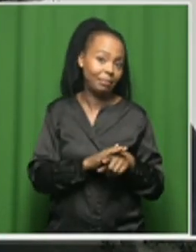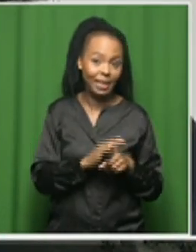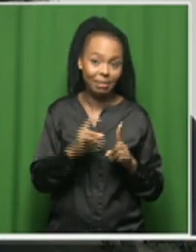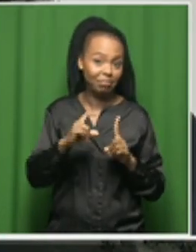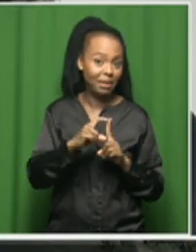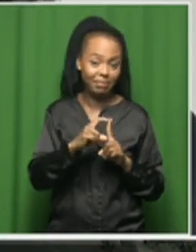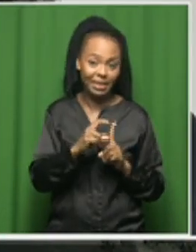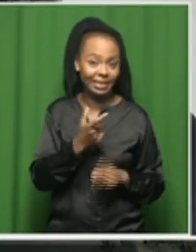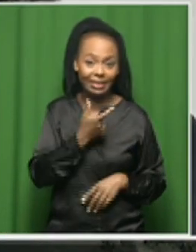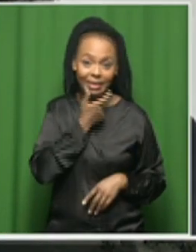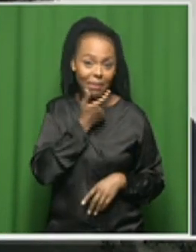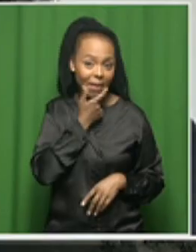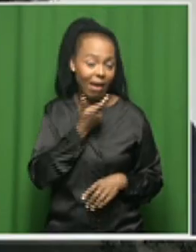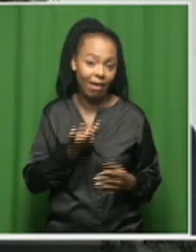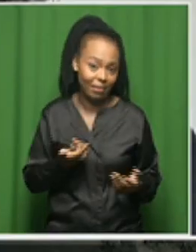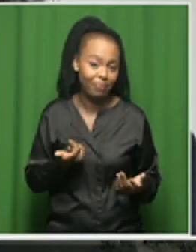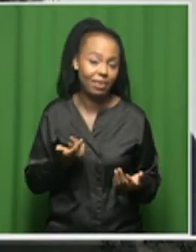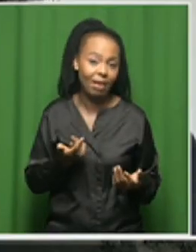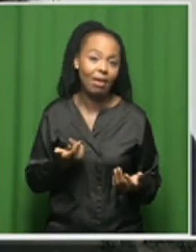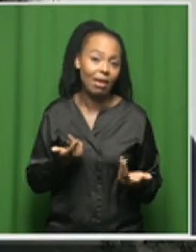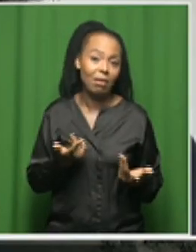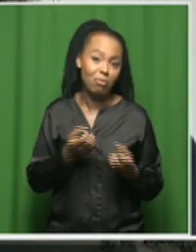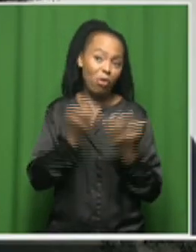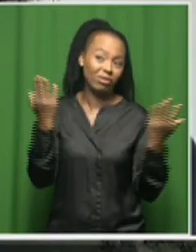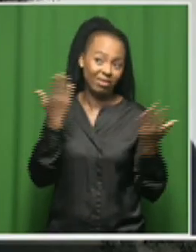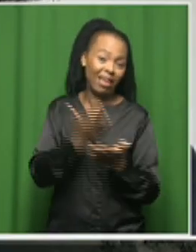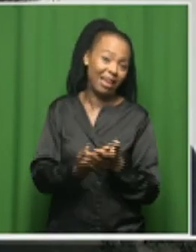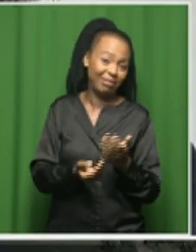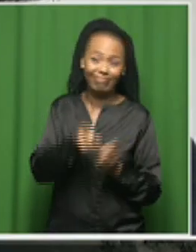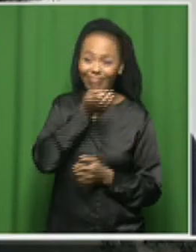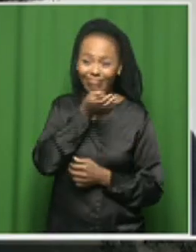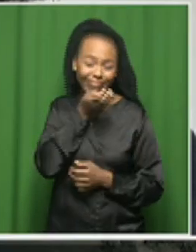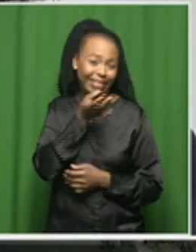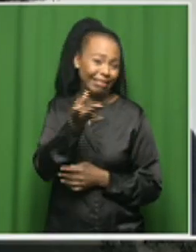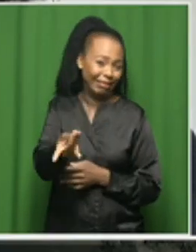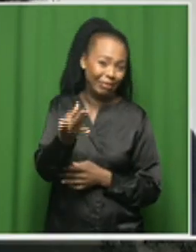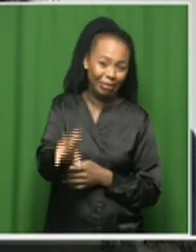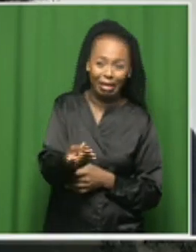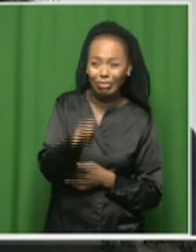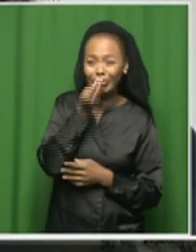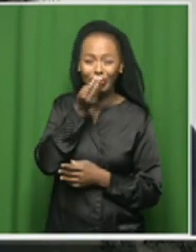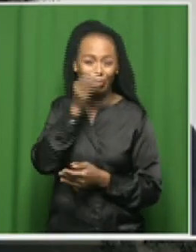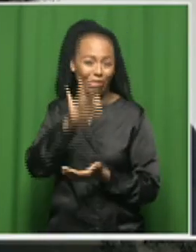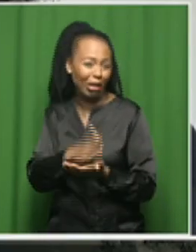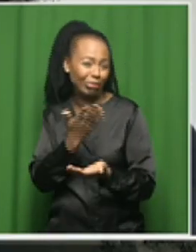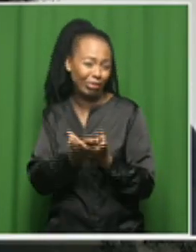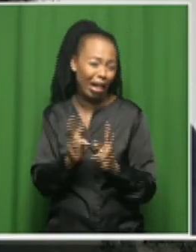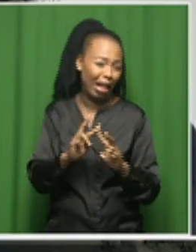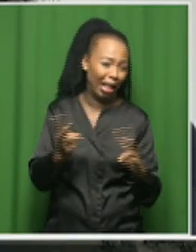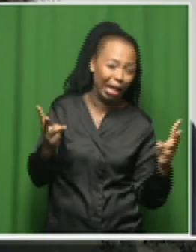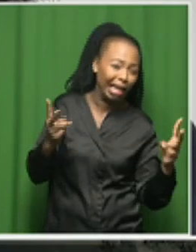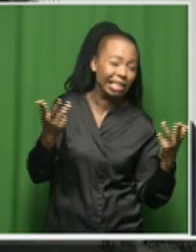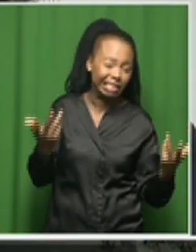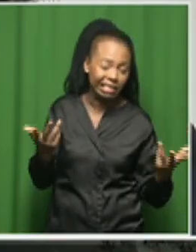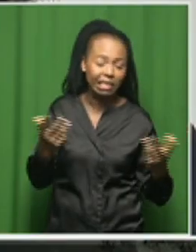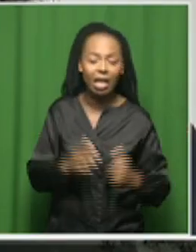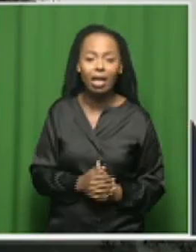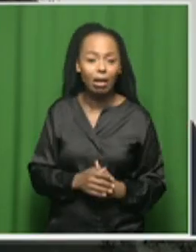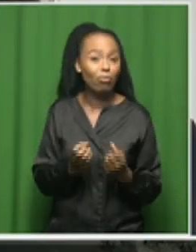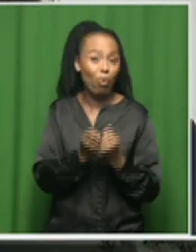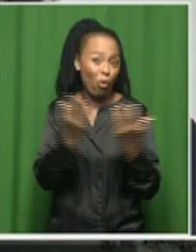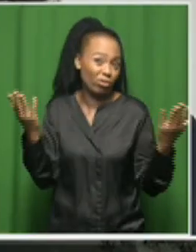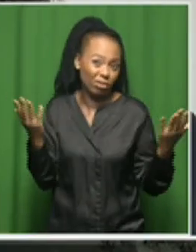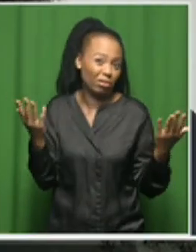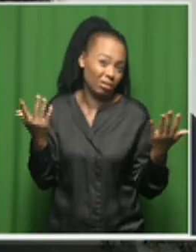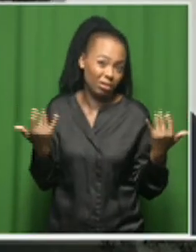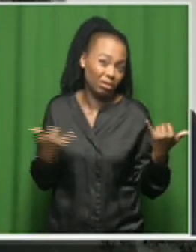more likely to overindulge. So perhaps maybe you can give us a bit of advice for those that plan on. And honestly, it's the majority of us.